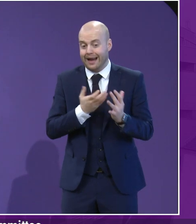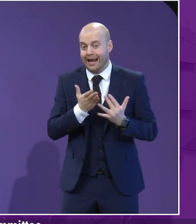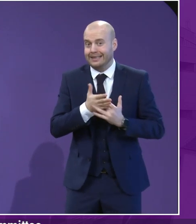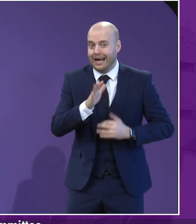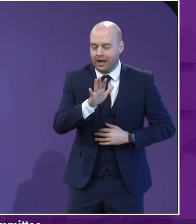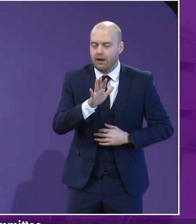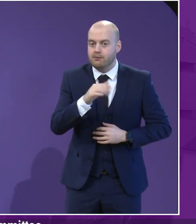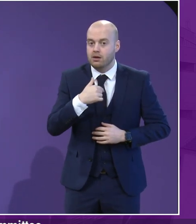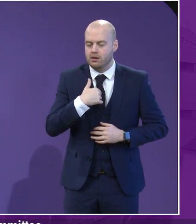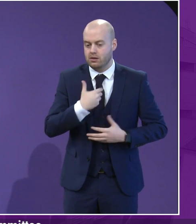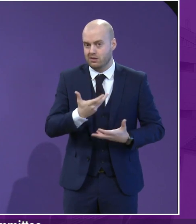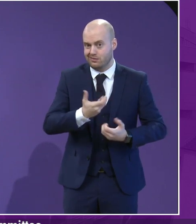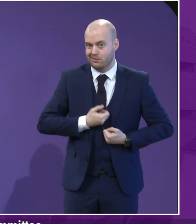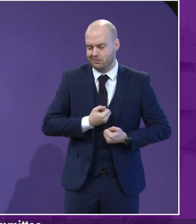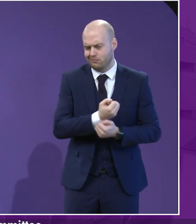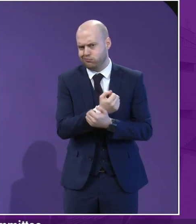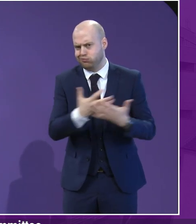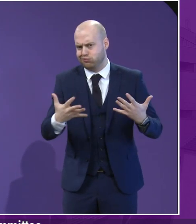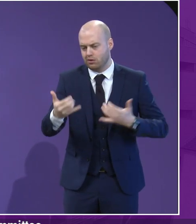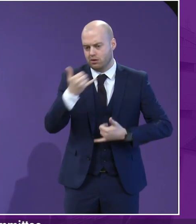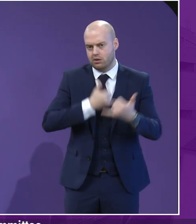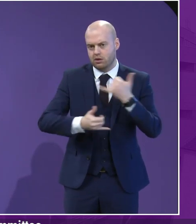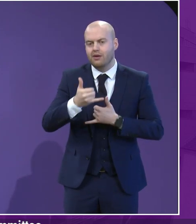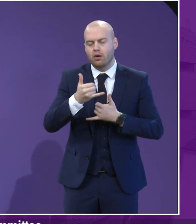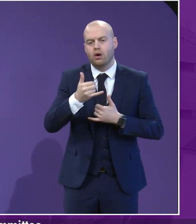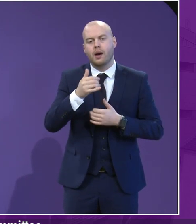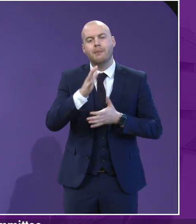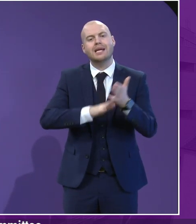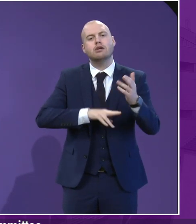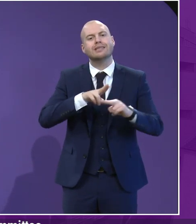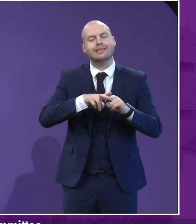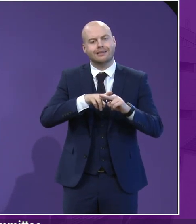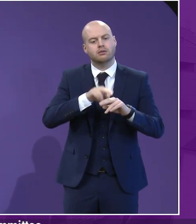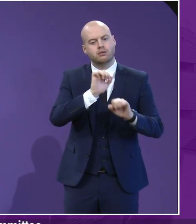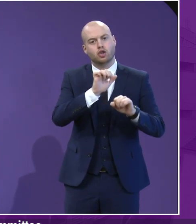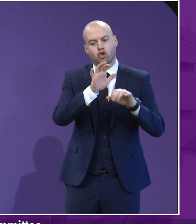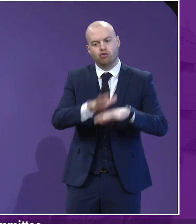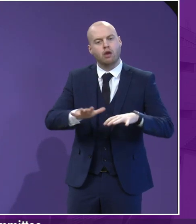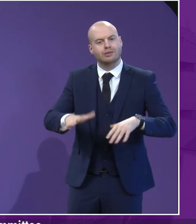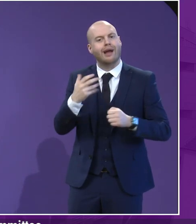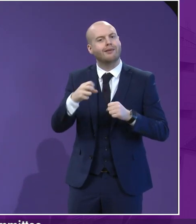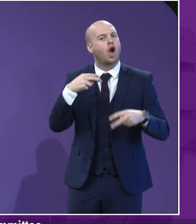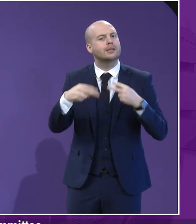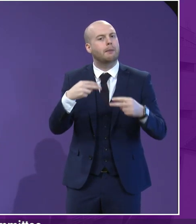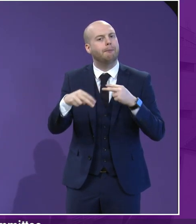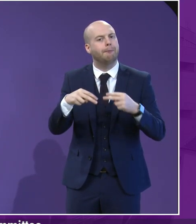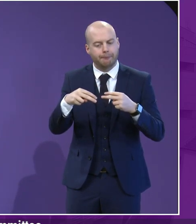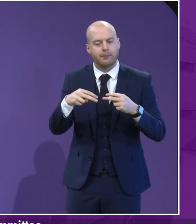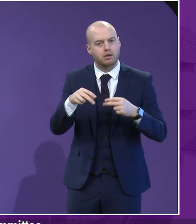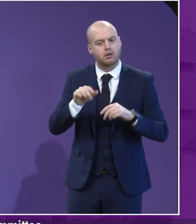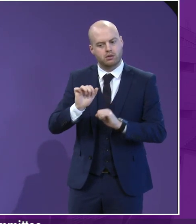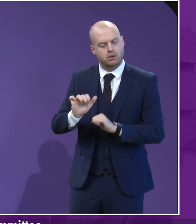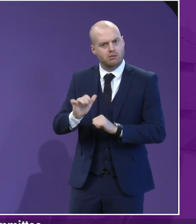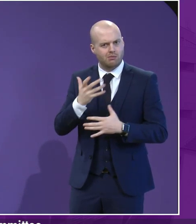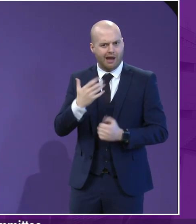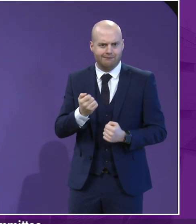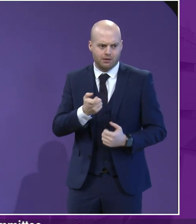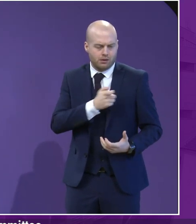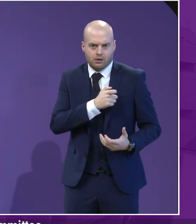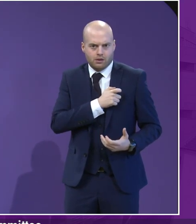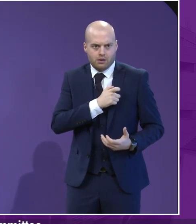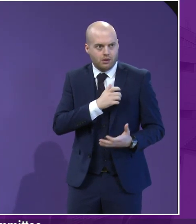of the student experience. Peer support cannot be understated, and so many students who drop out cite isolation as the key cause,